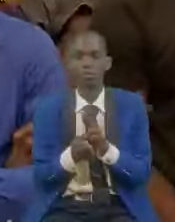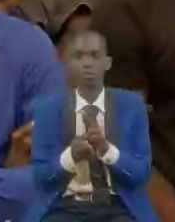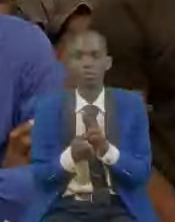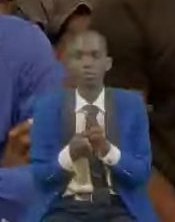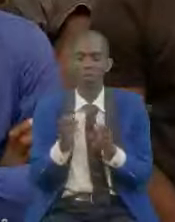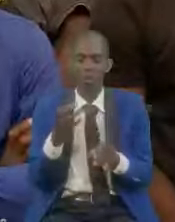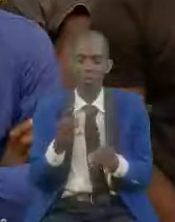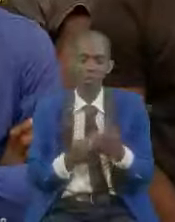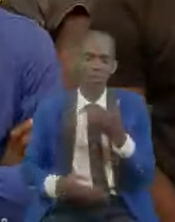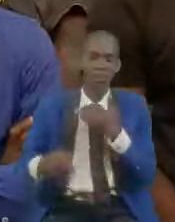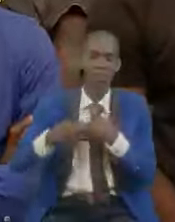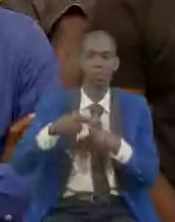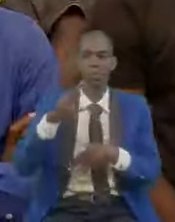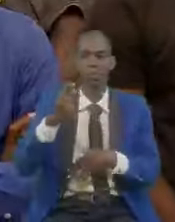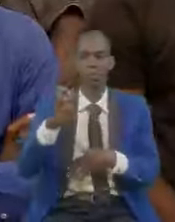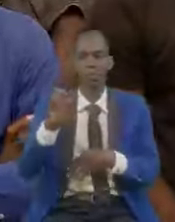restitution,